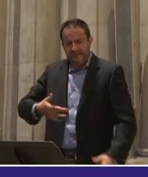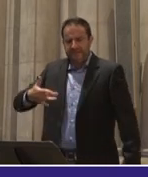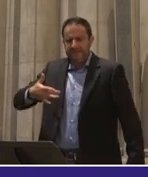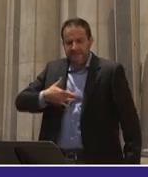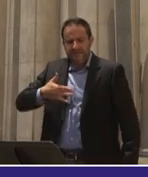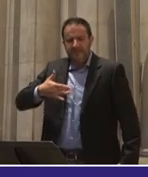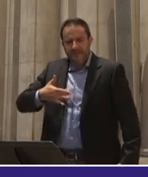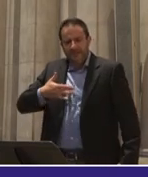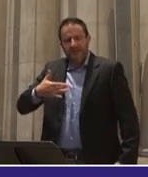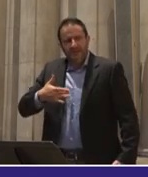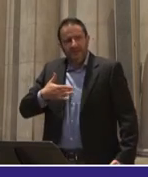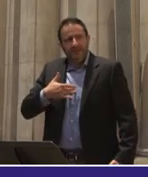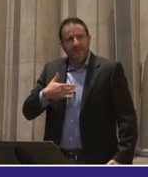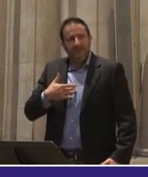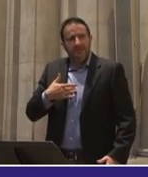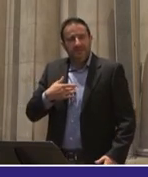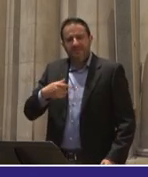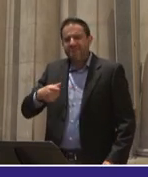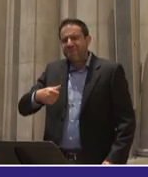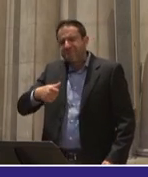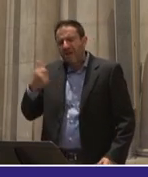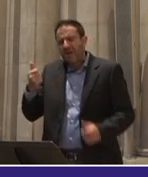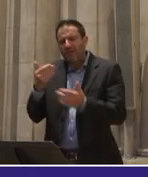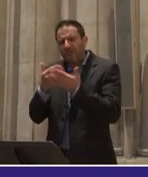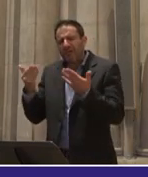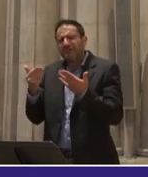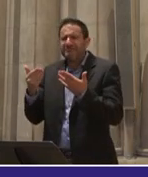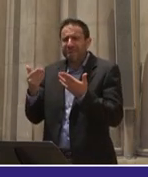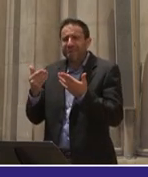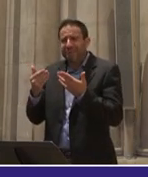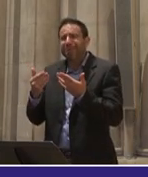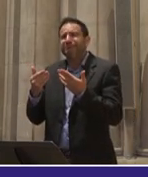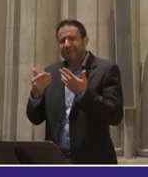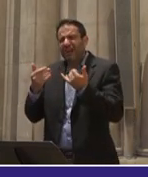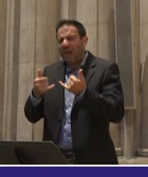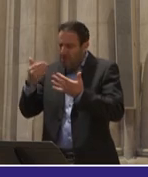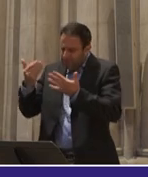puts a lot of other things into perspective.